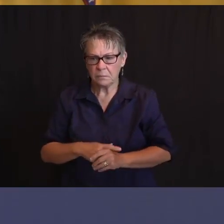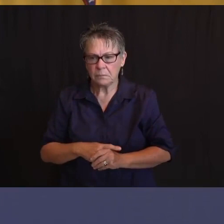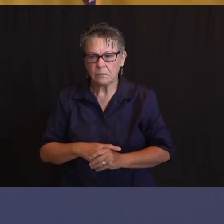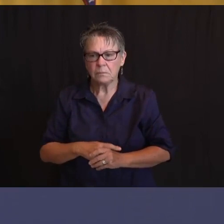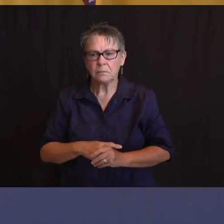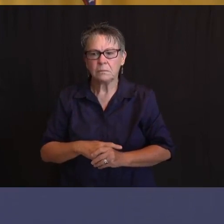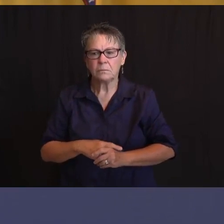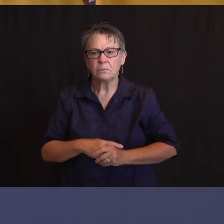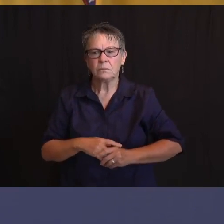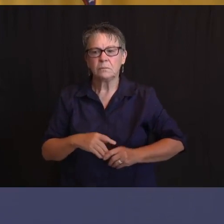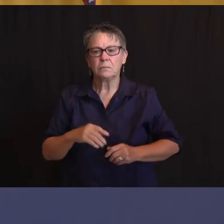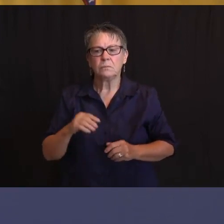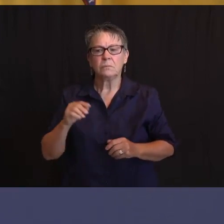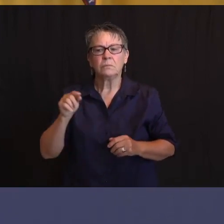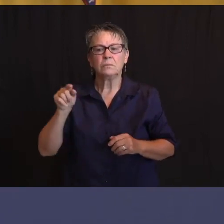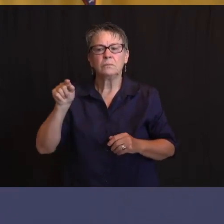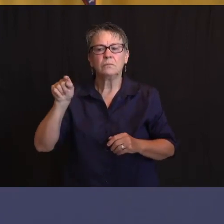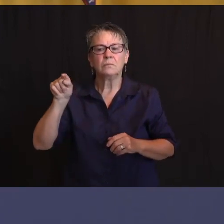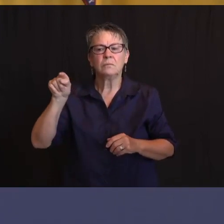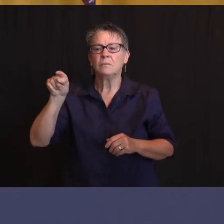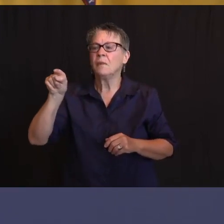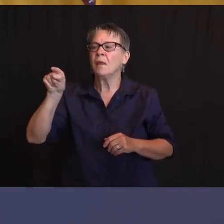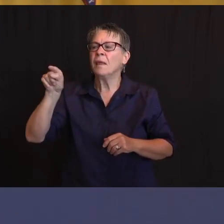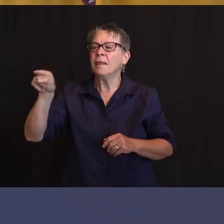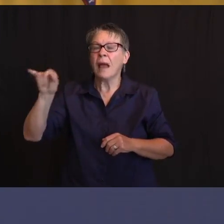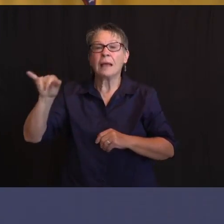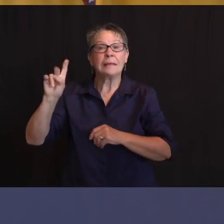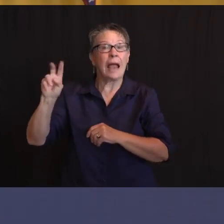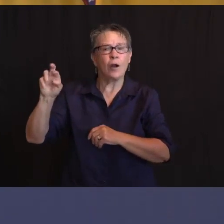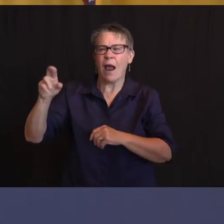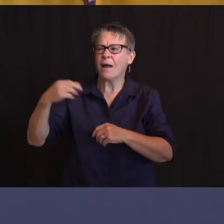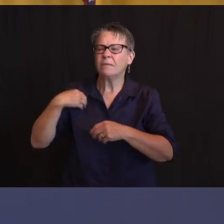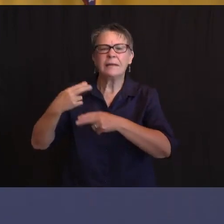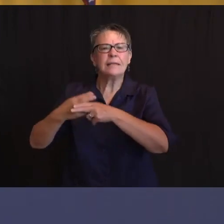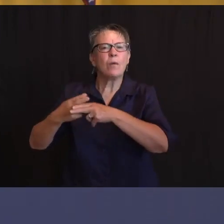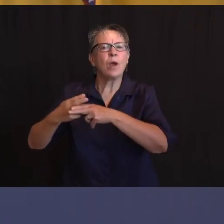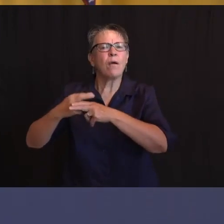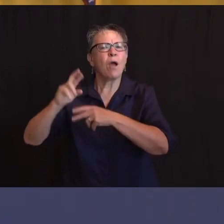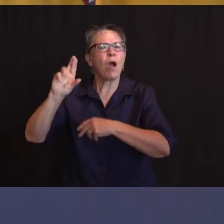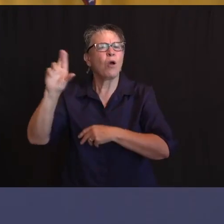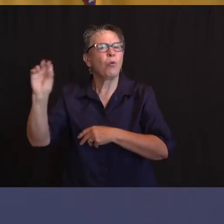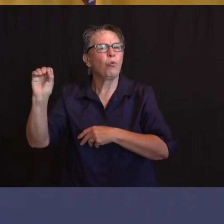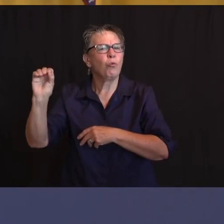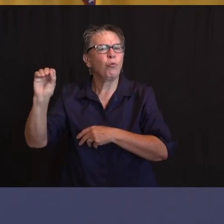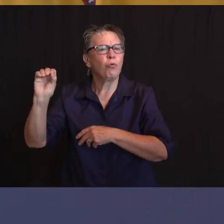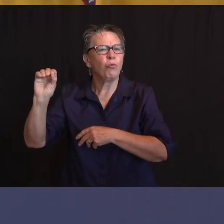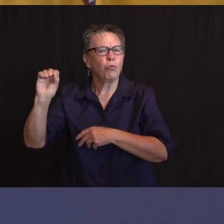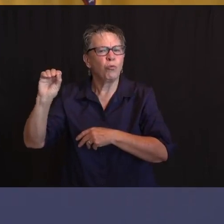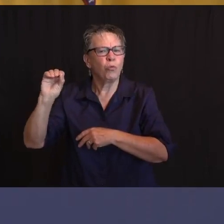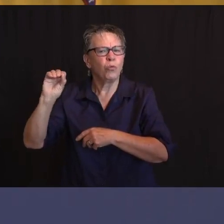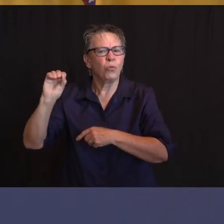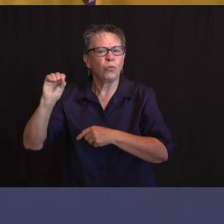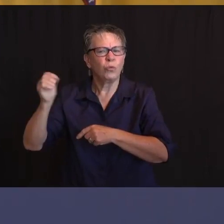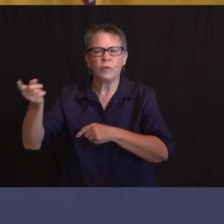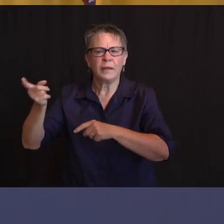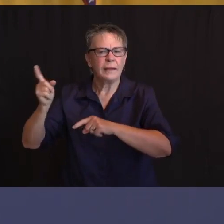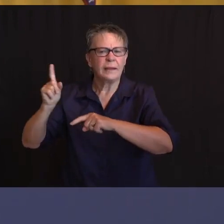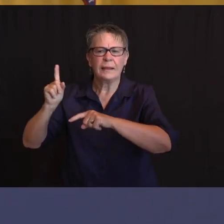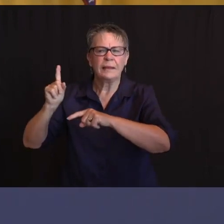By the way, a point we haven't made in a while, Pat, that also puts, needlessly, law